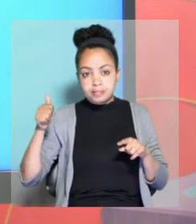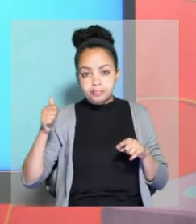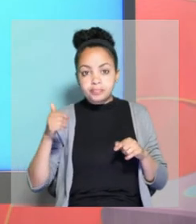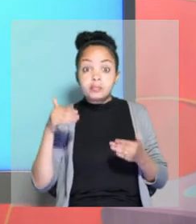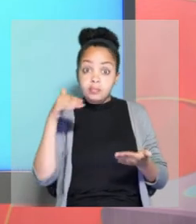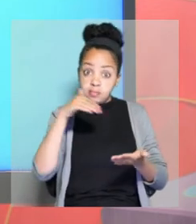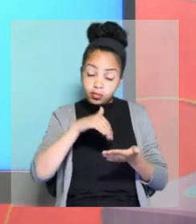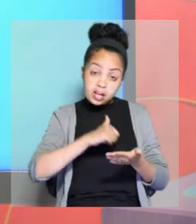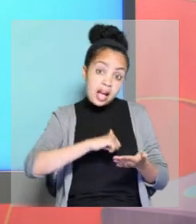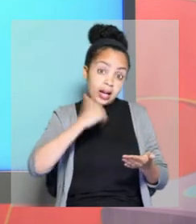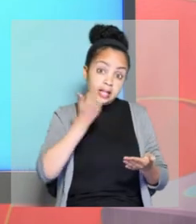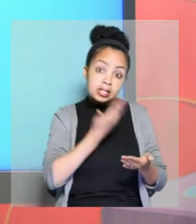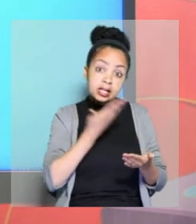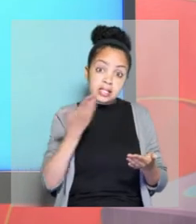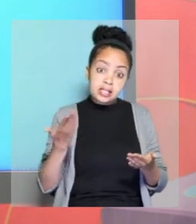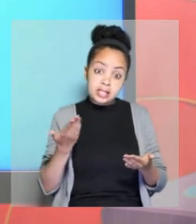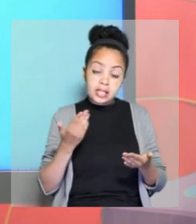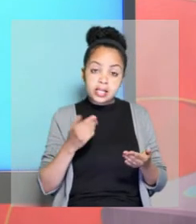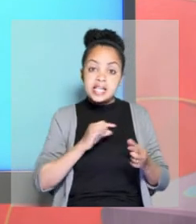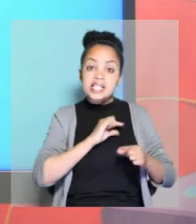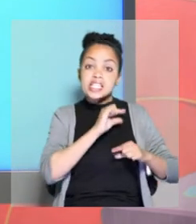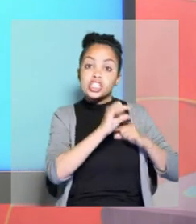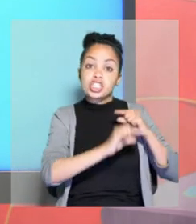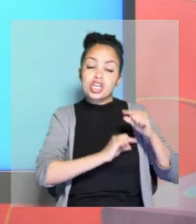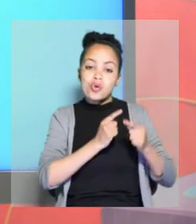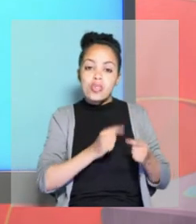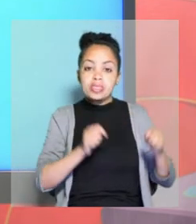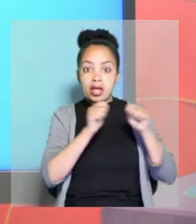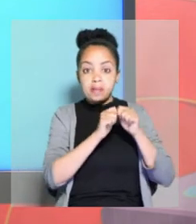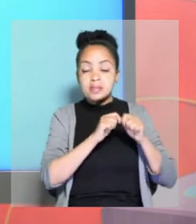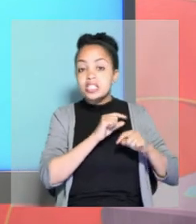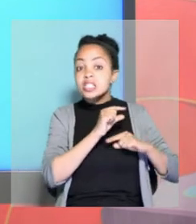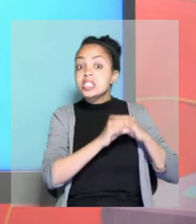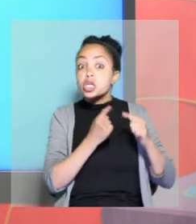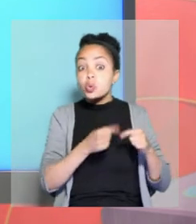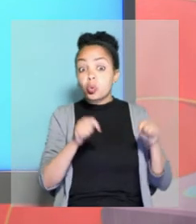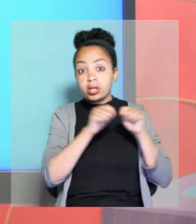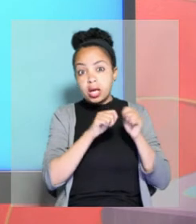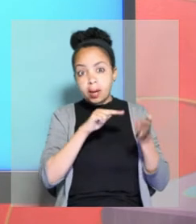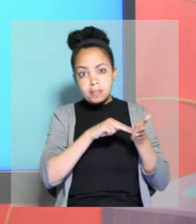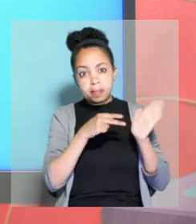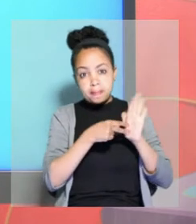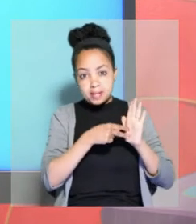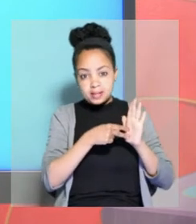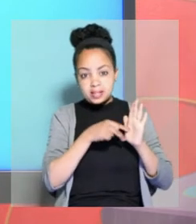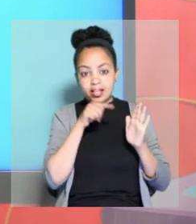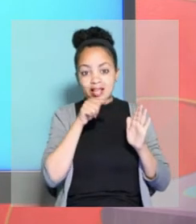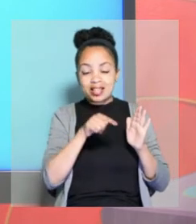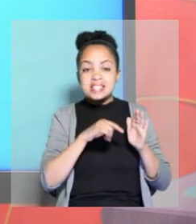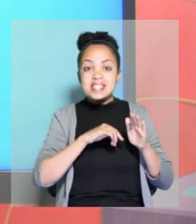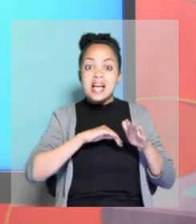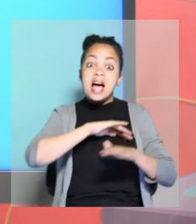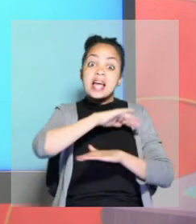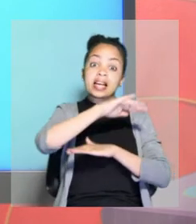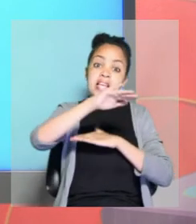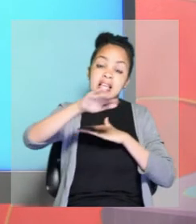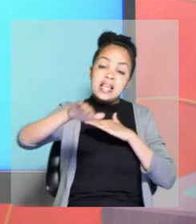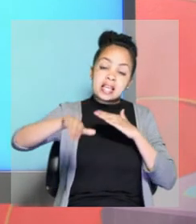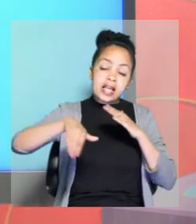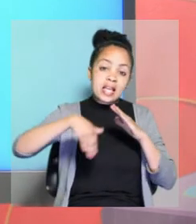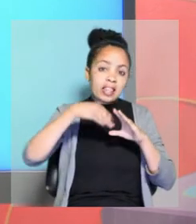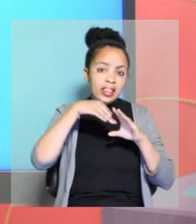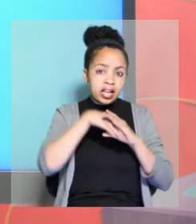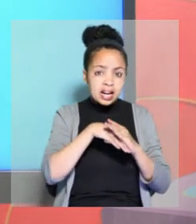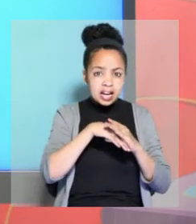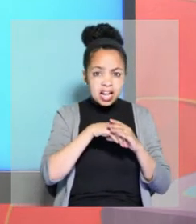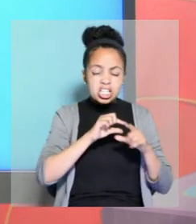And another thing is genotype. When you say genotype, it is an internal genetic composition